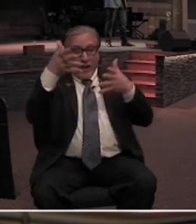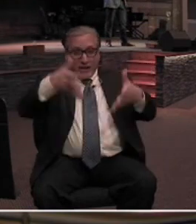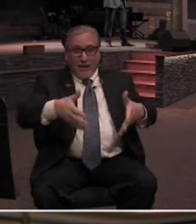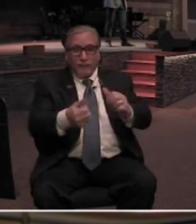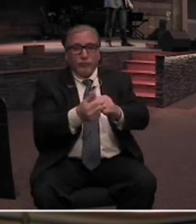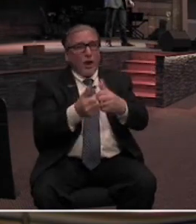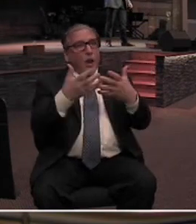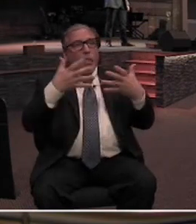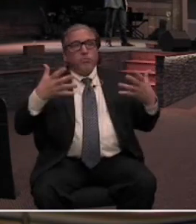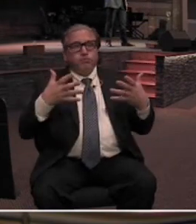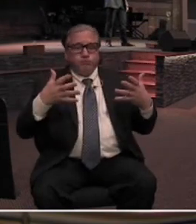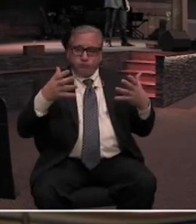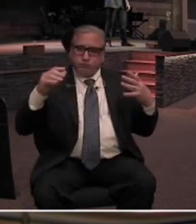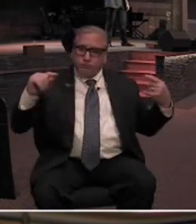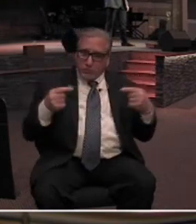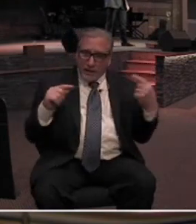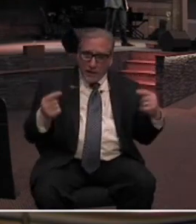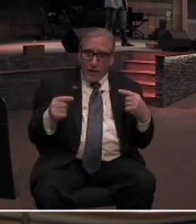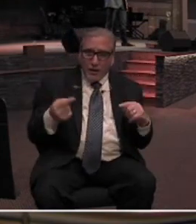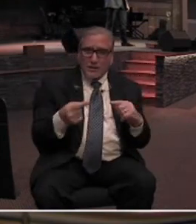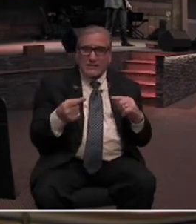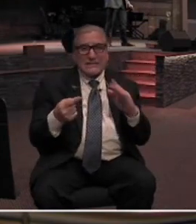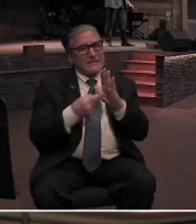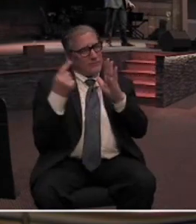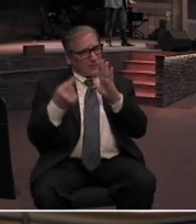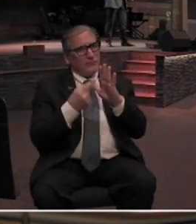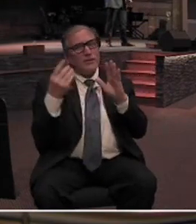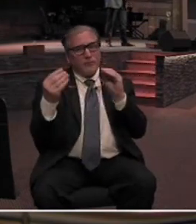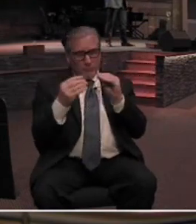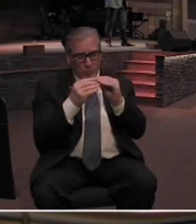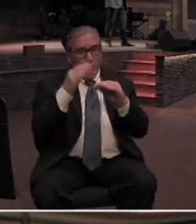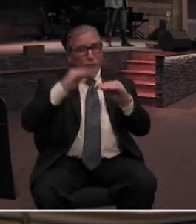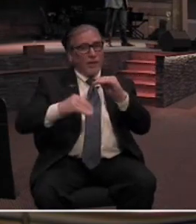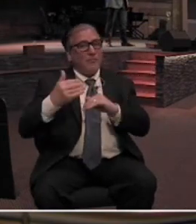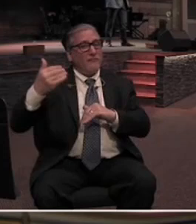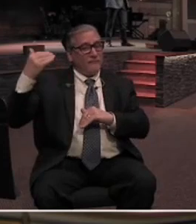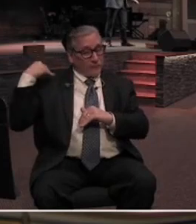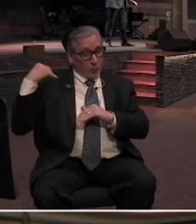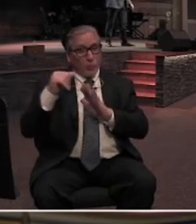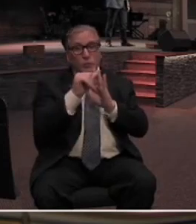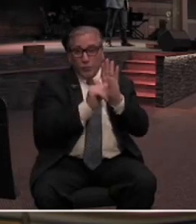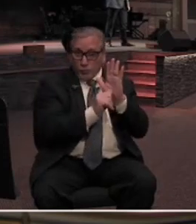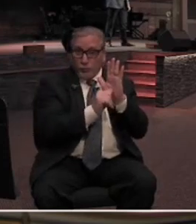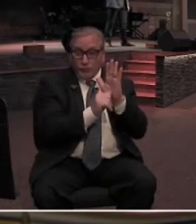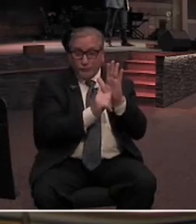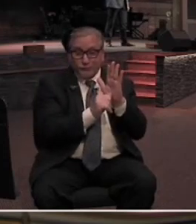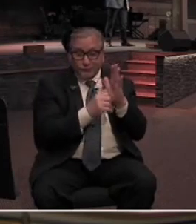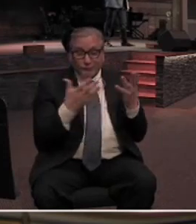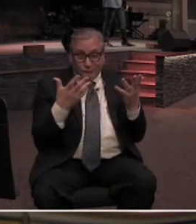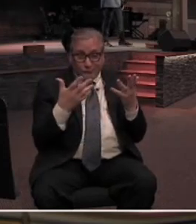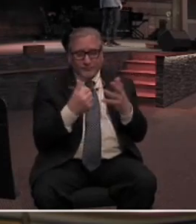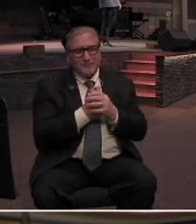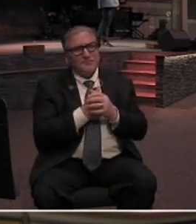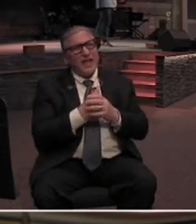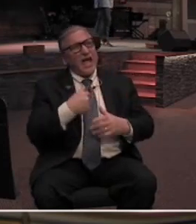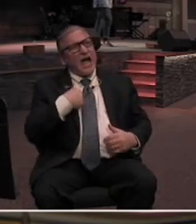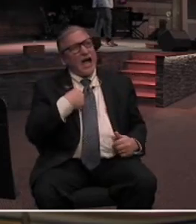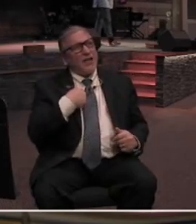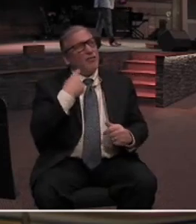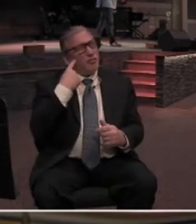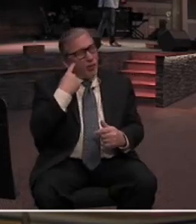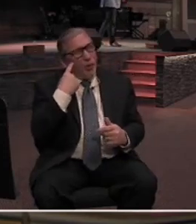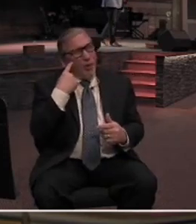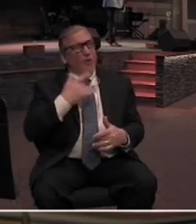pain. Sometimes even more pain than you had before the surgery. I thought it was going to